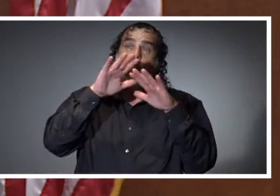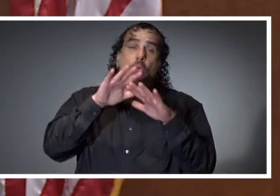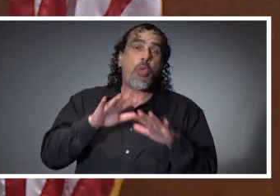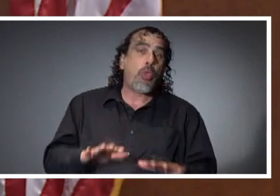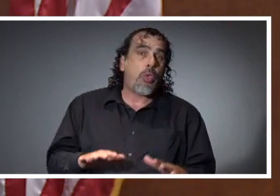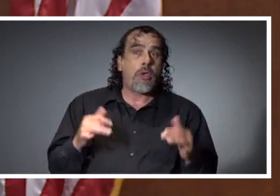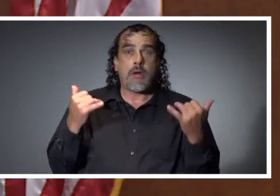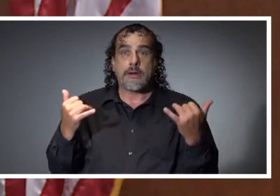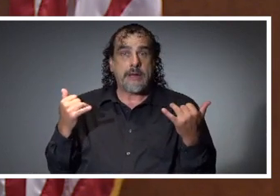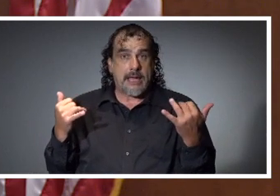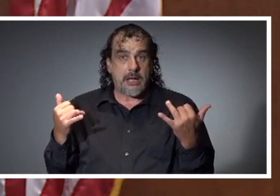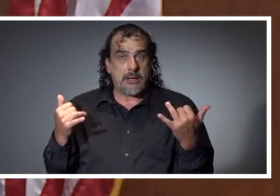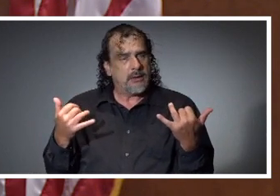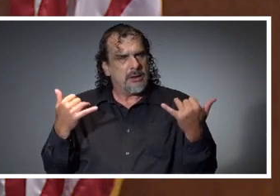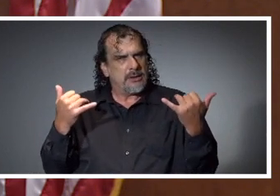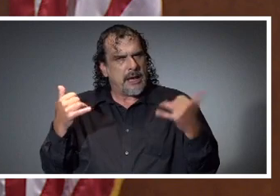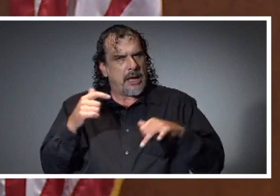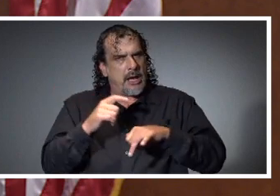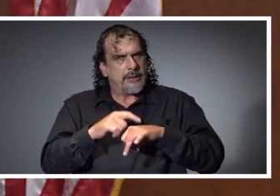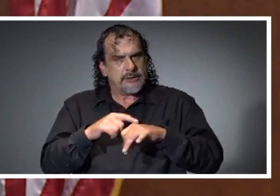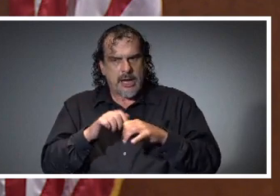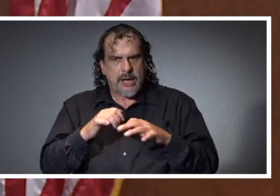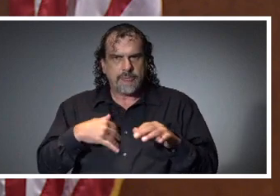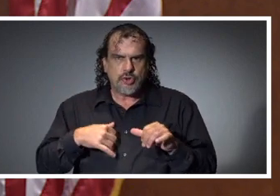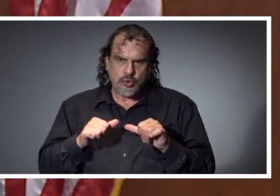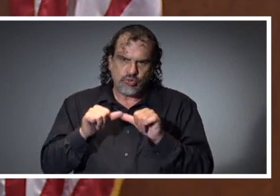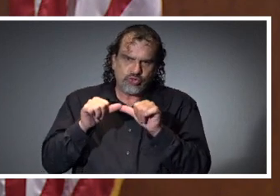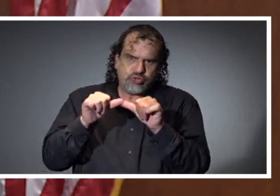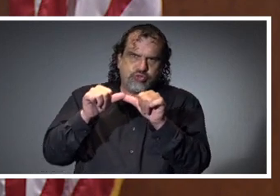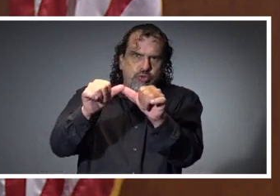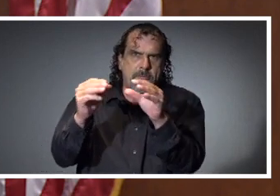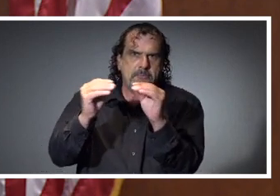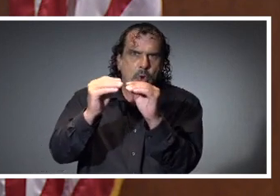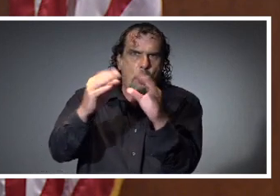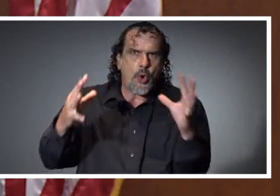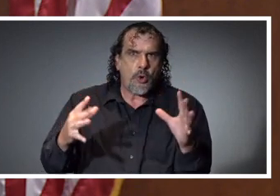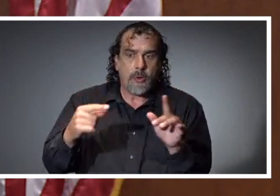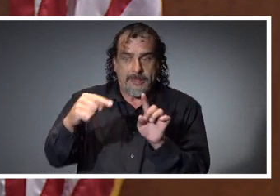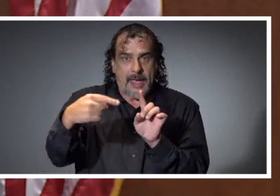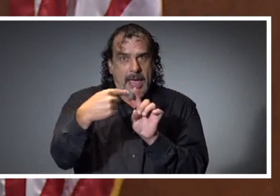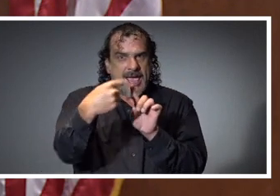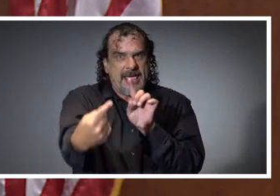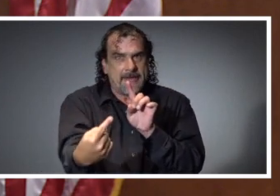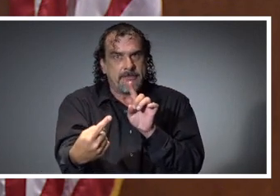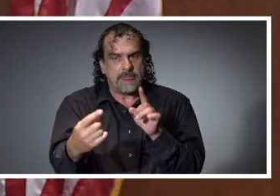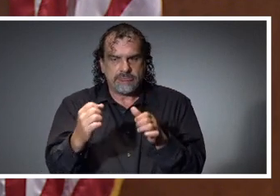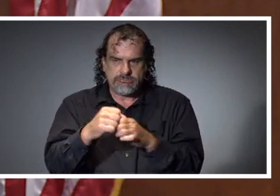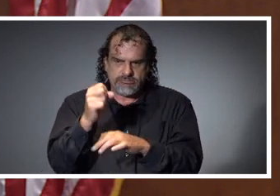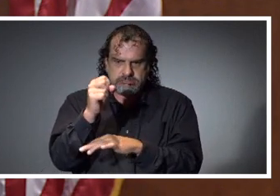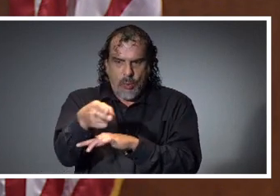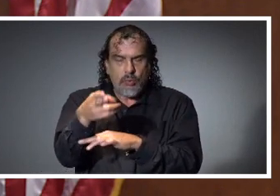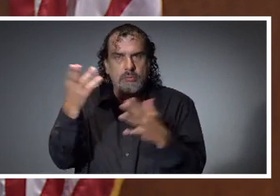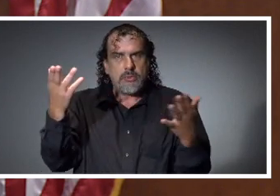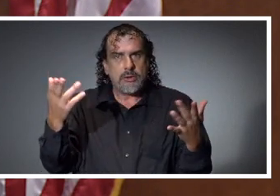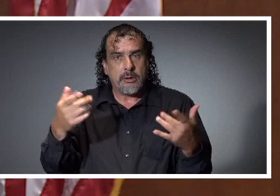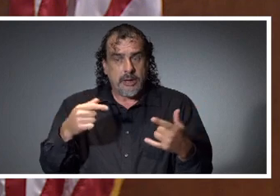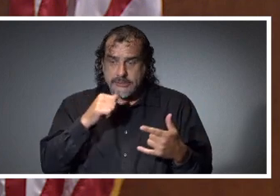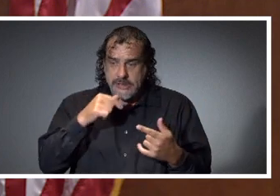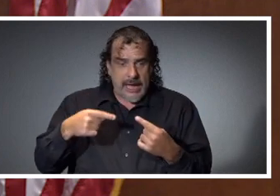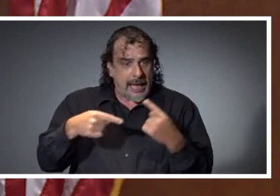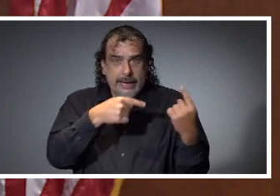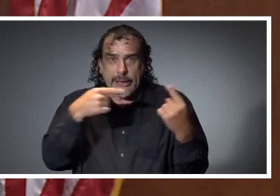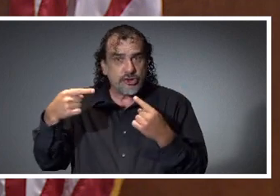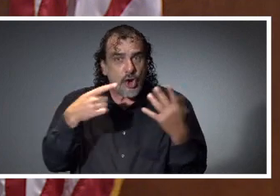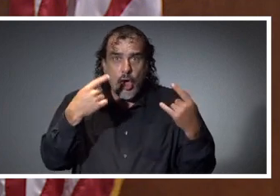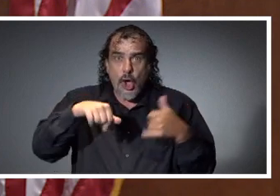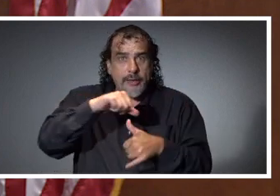Now is the time to crush the enemy. And the enemy is not one another. The enemy is